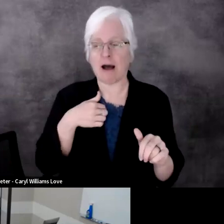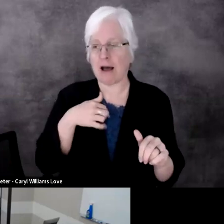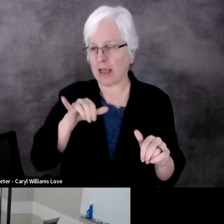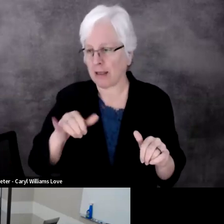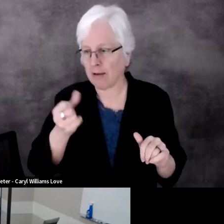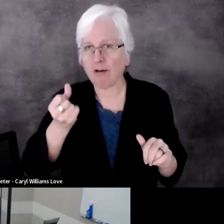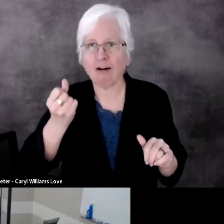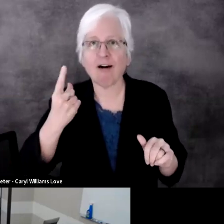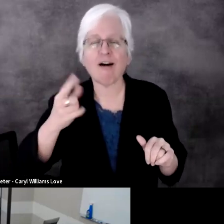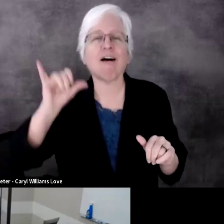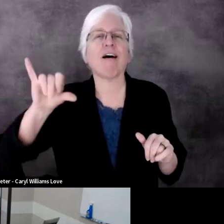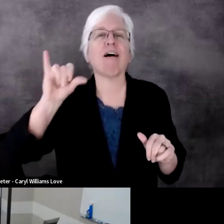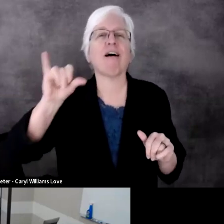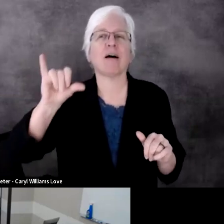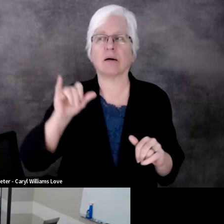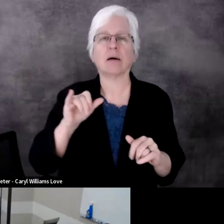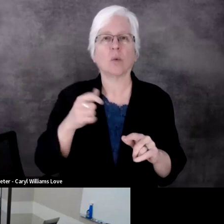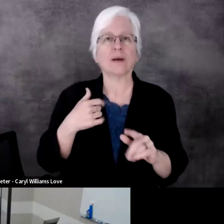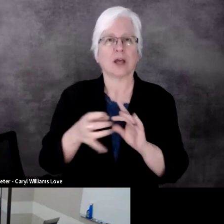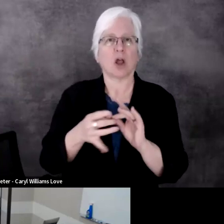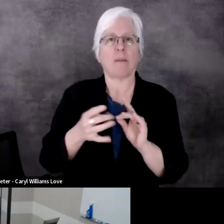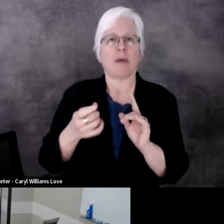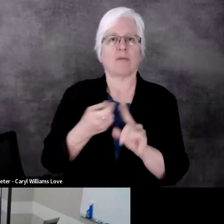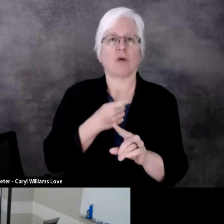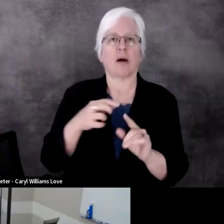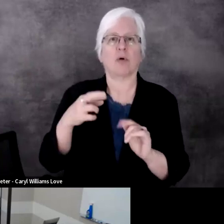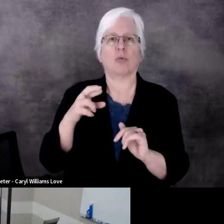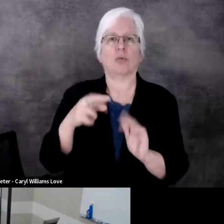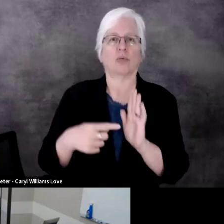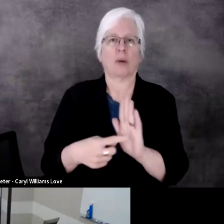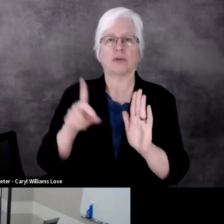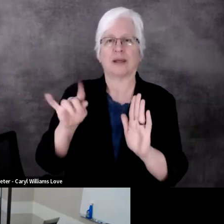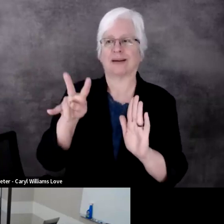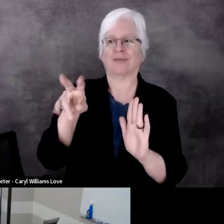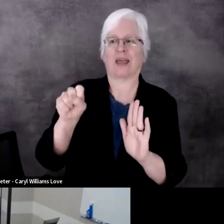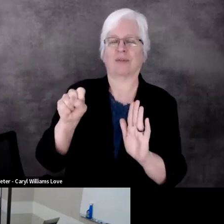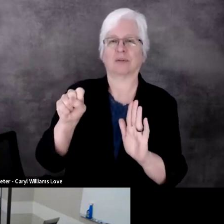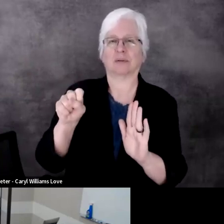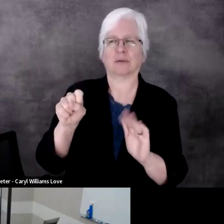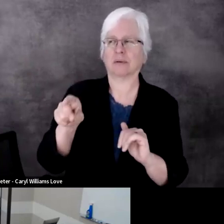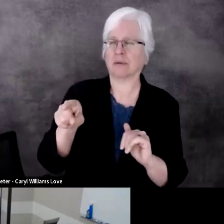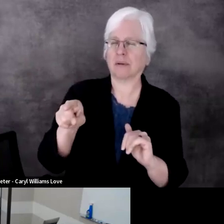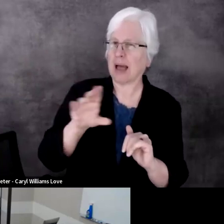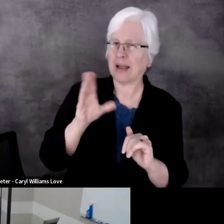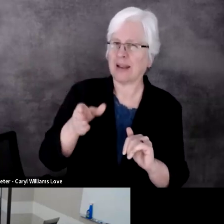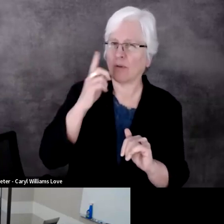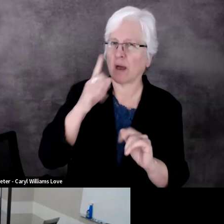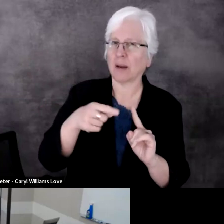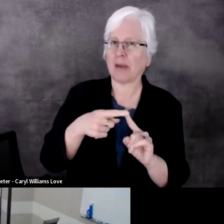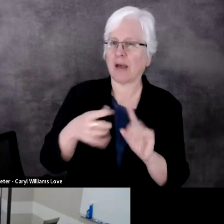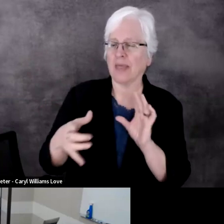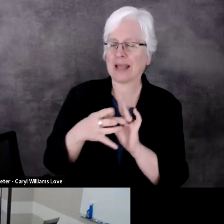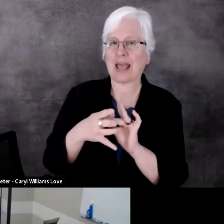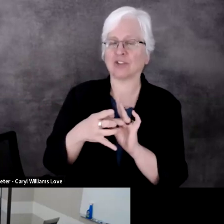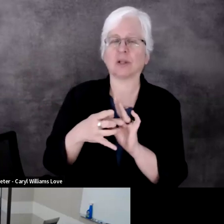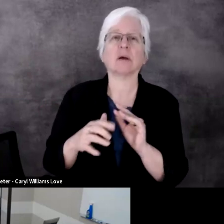comment that Rep. Davis made. I never thought about the connection between lack of